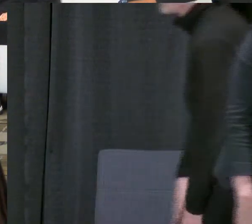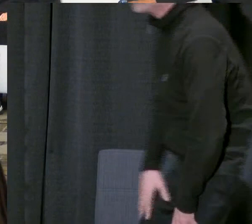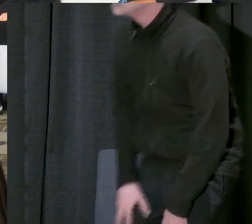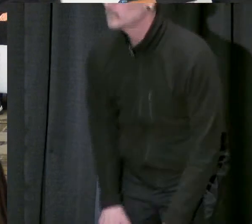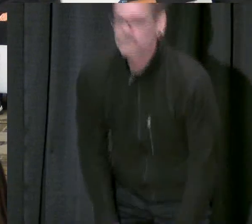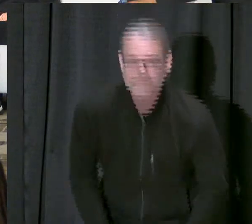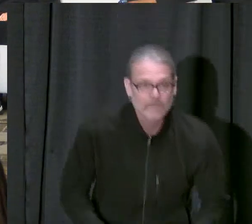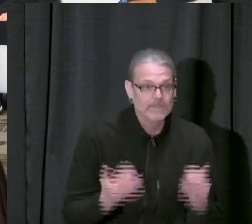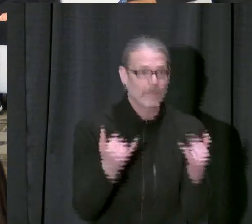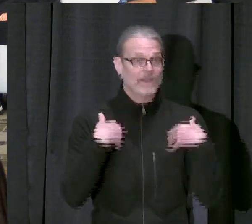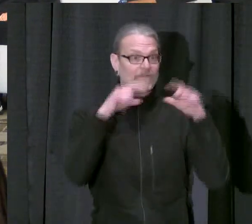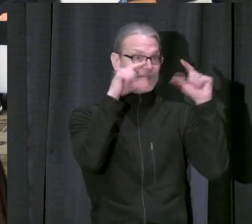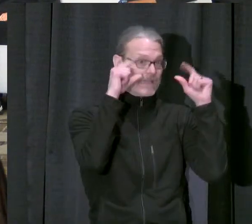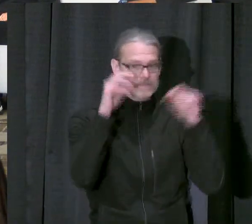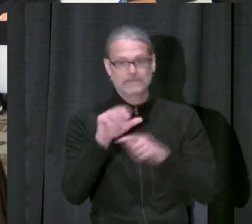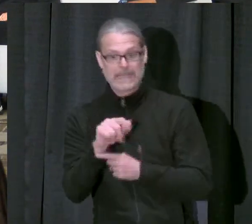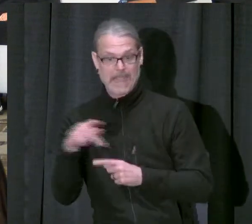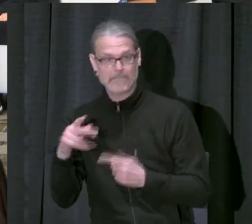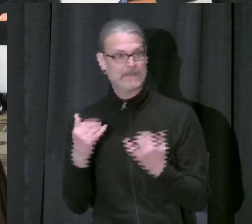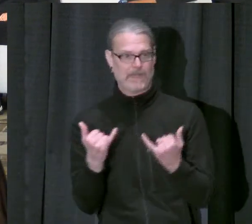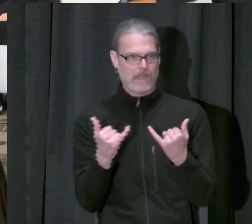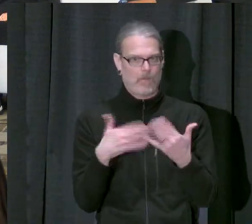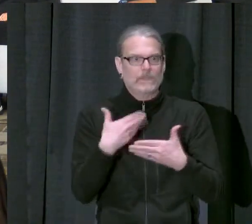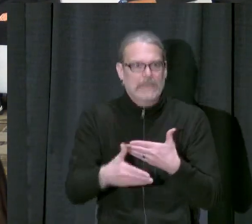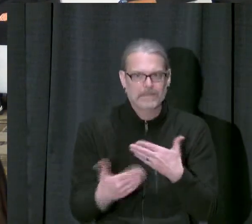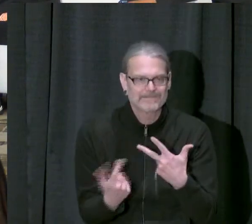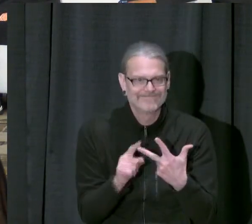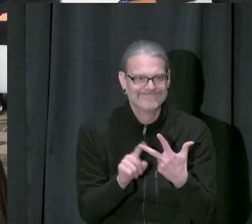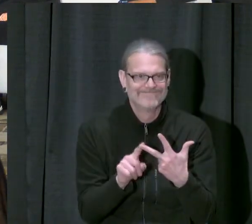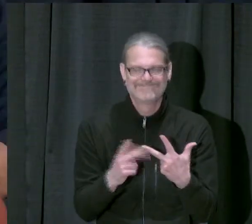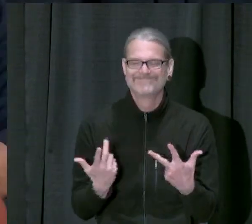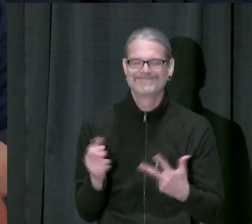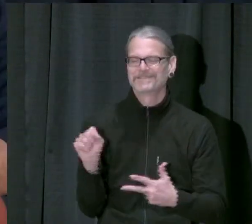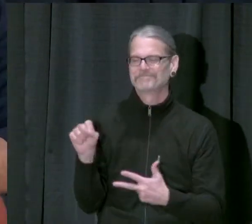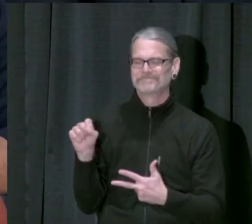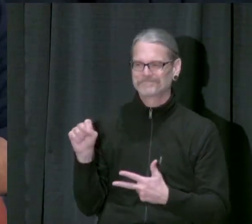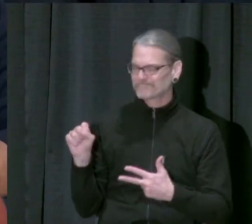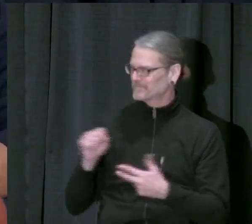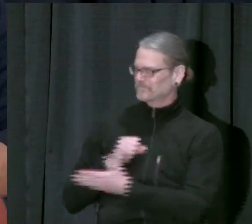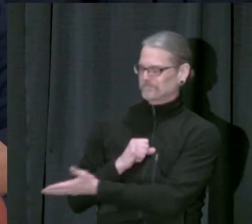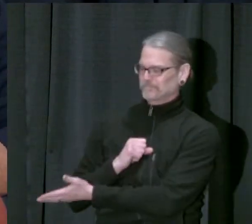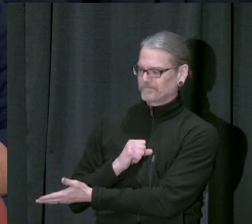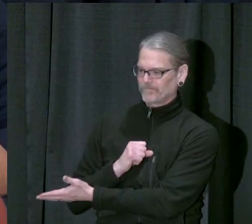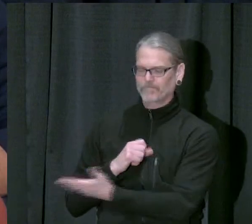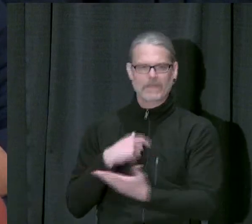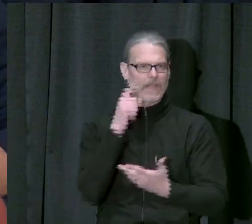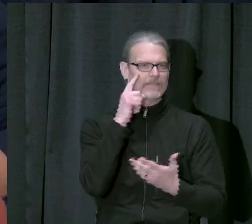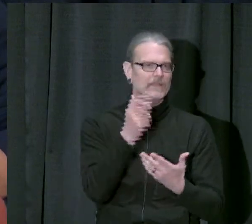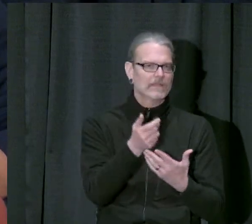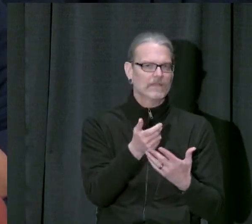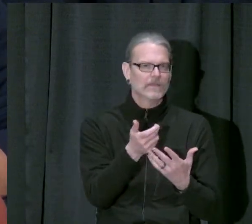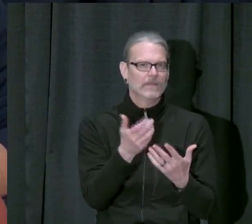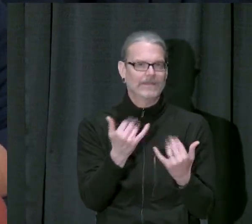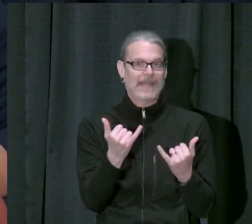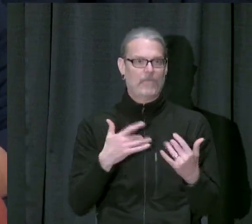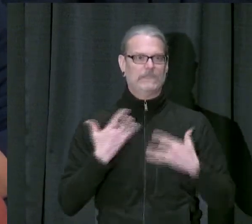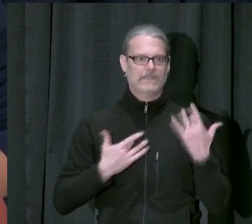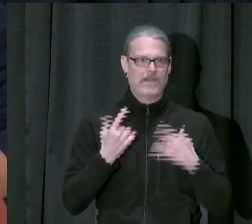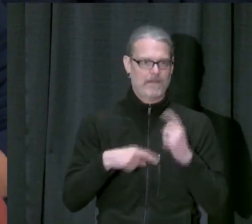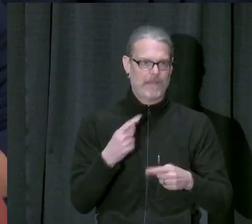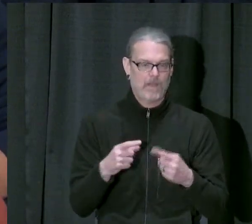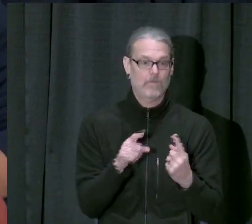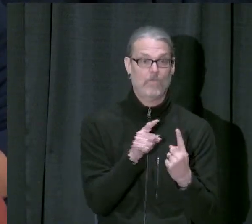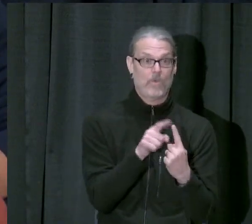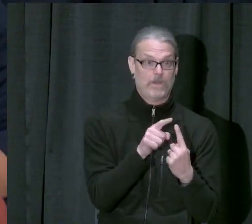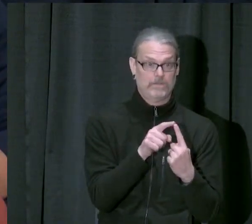what you could tell us. Sure. I think there are a couple of things that we're really, really excited about, right? One is the